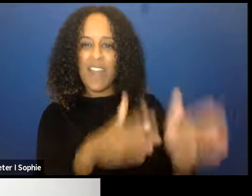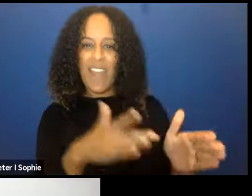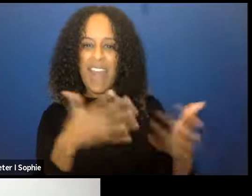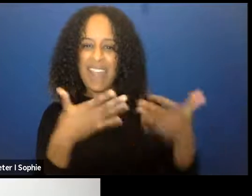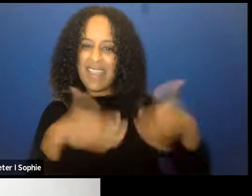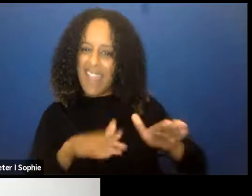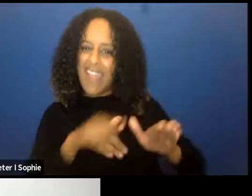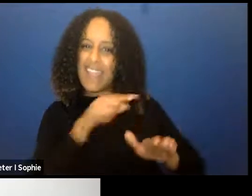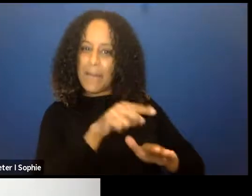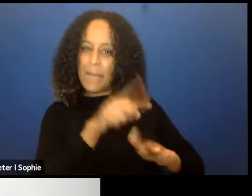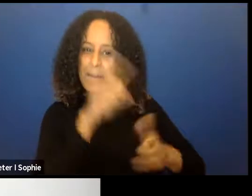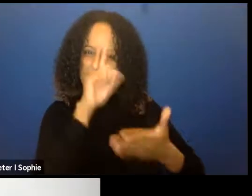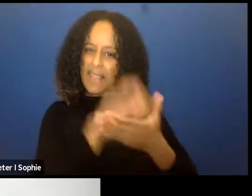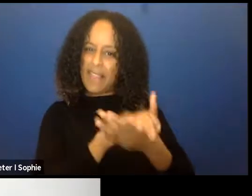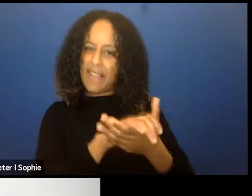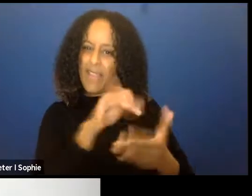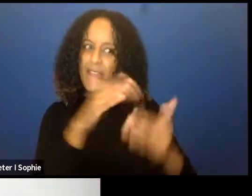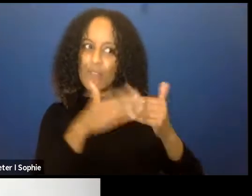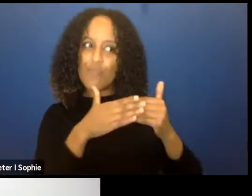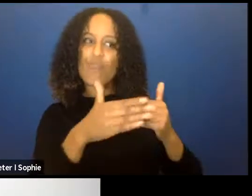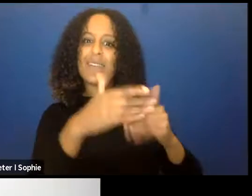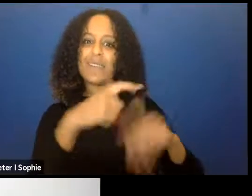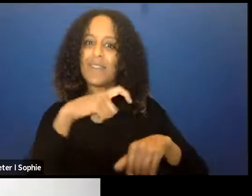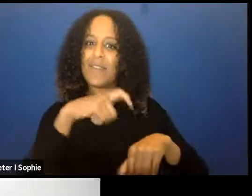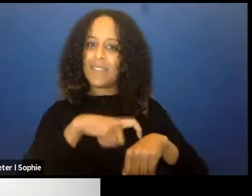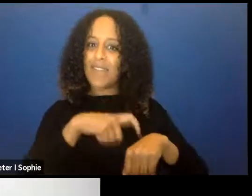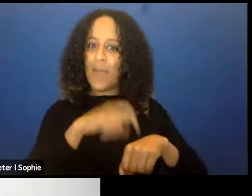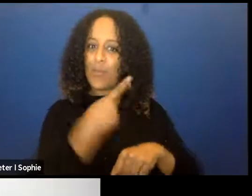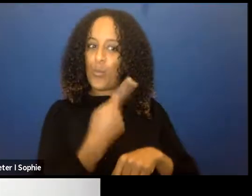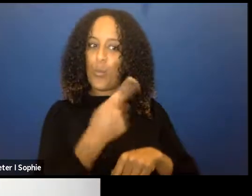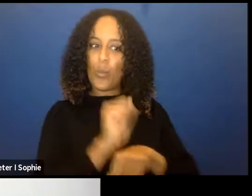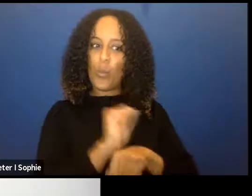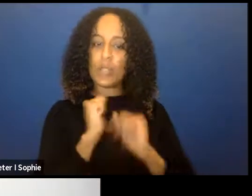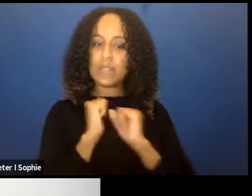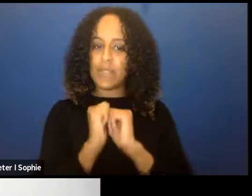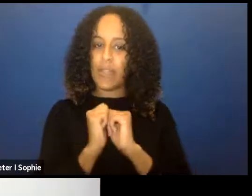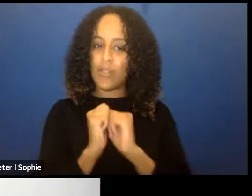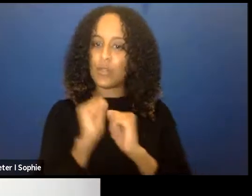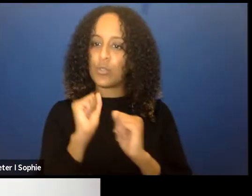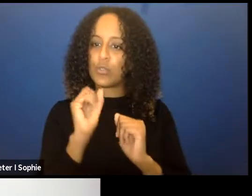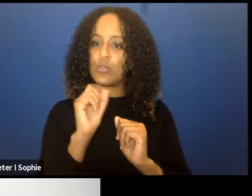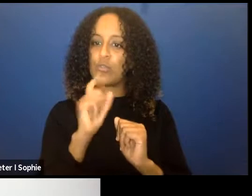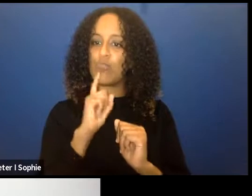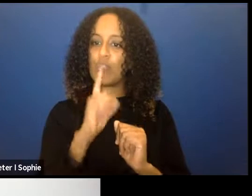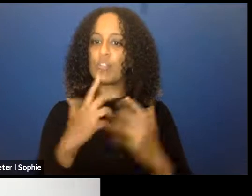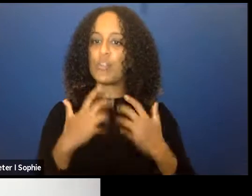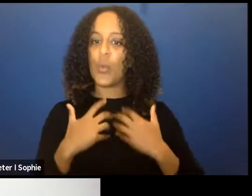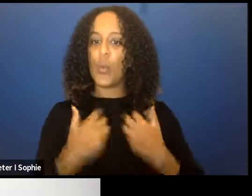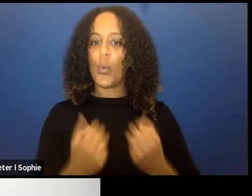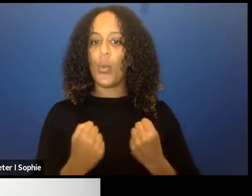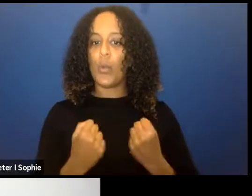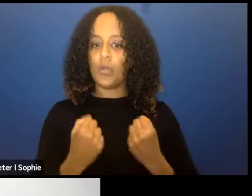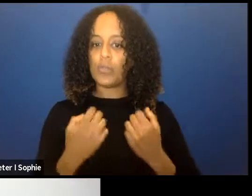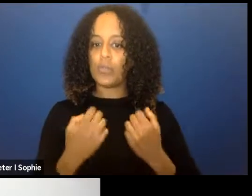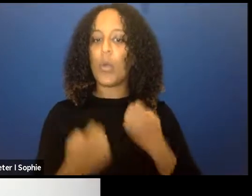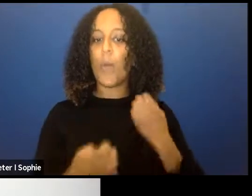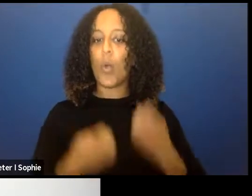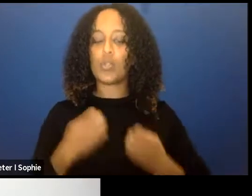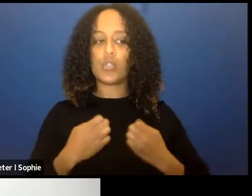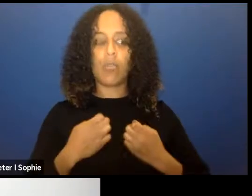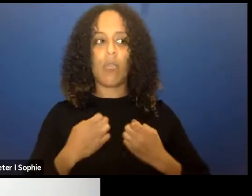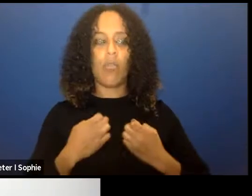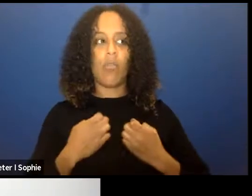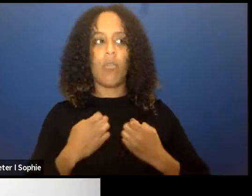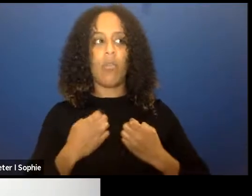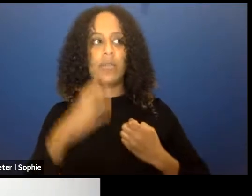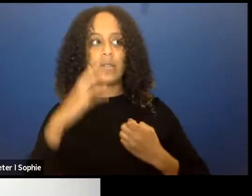him believe that for the rest of the time that we worked together. It's a very draining, emotional kind of